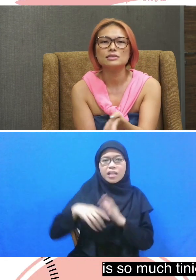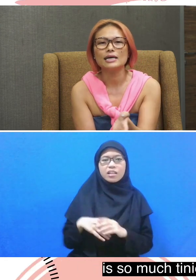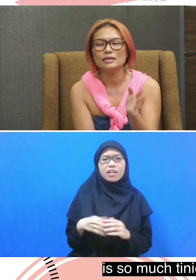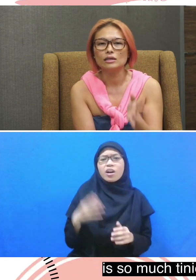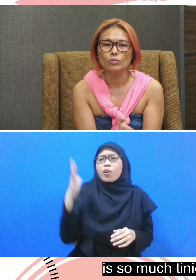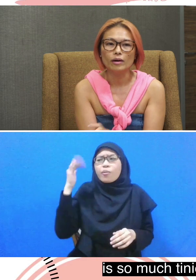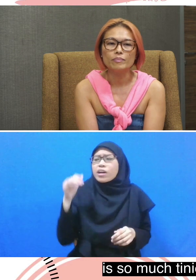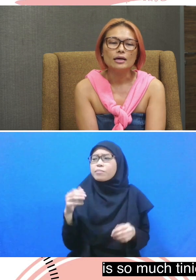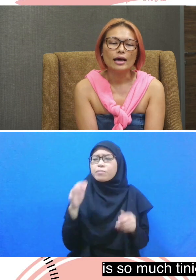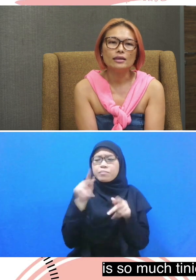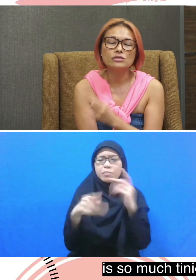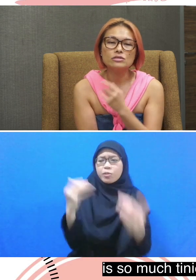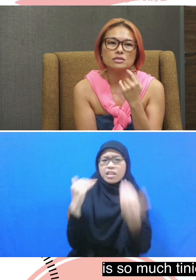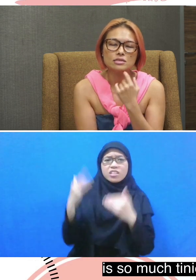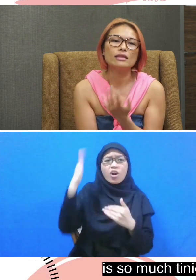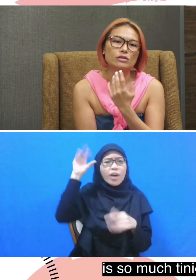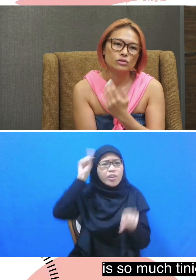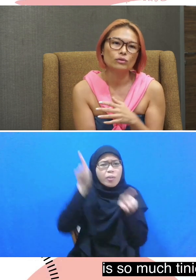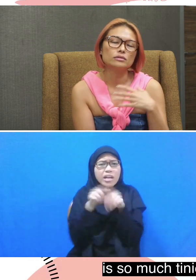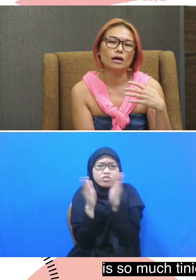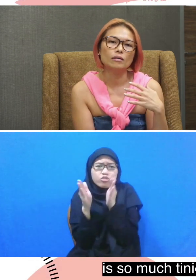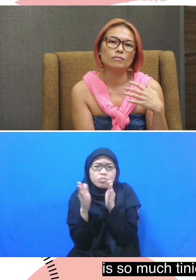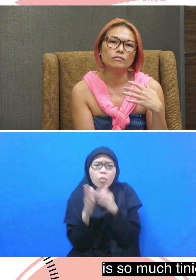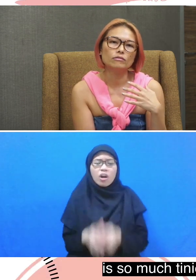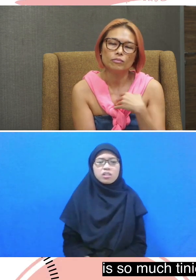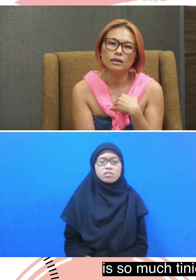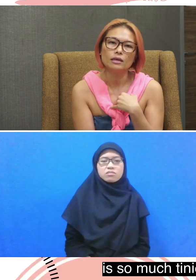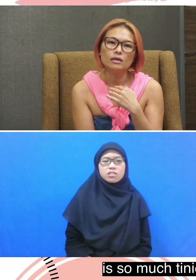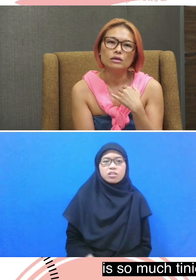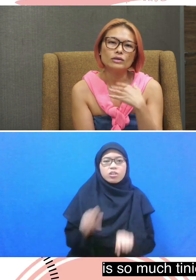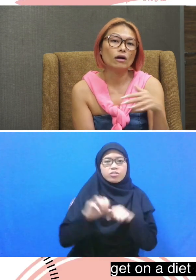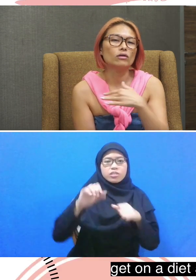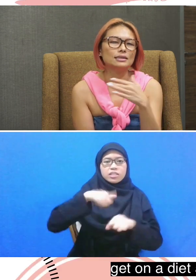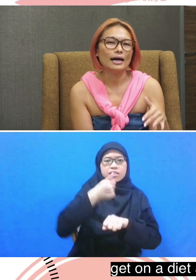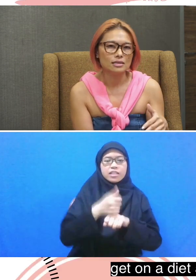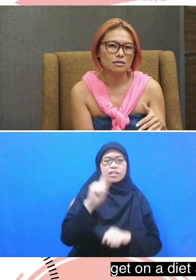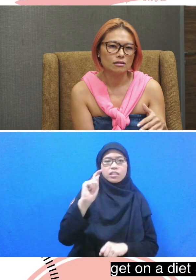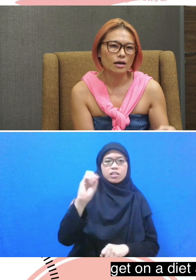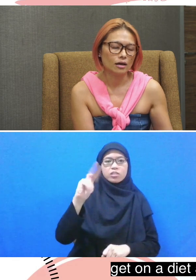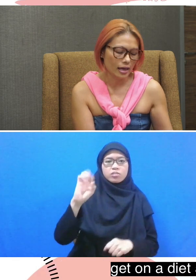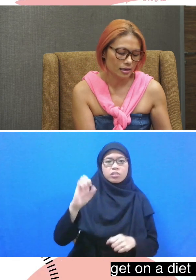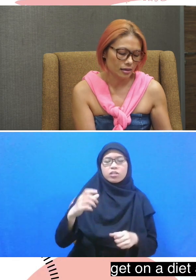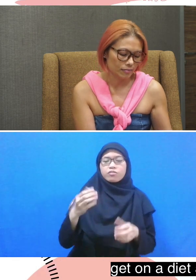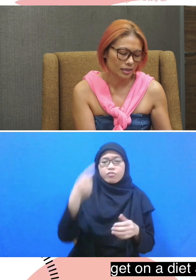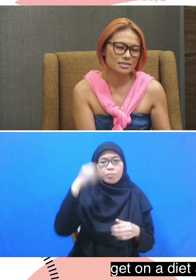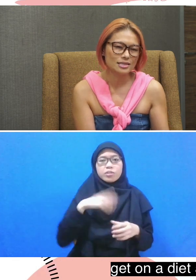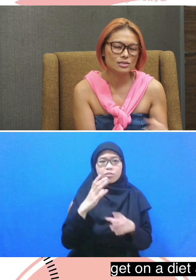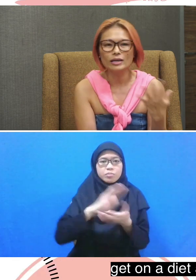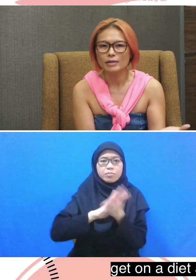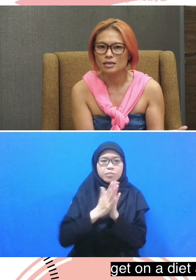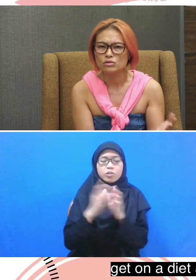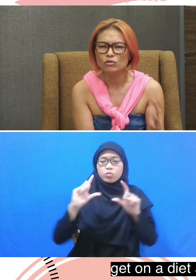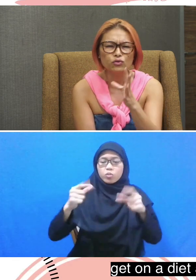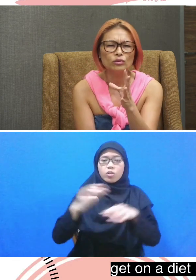much tinier than you are? And this set the tone for me to get on a diet, it's